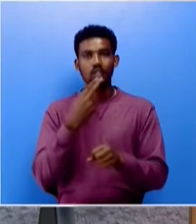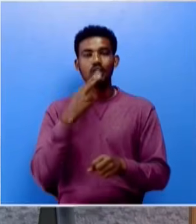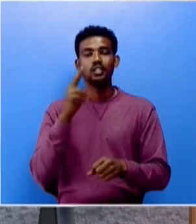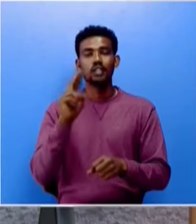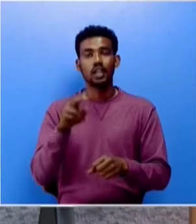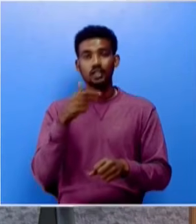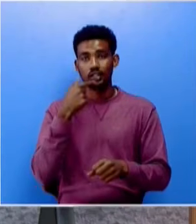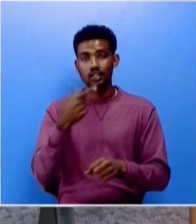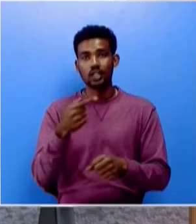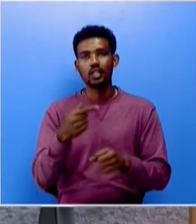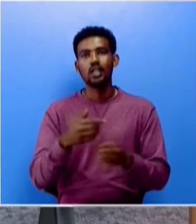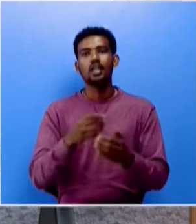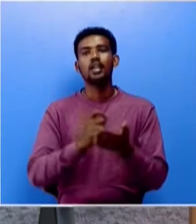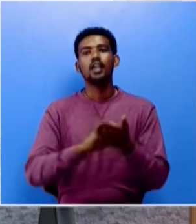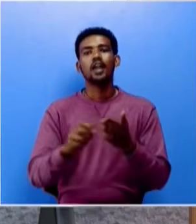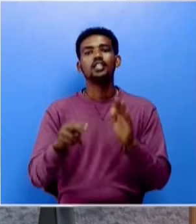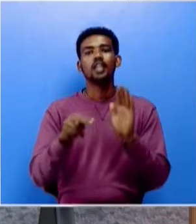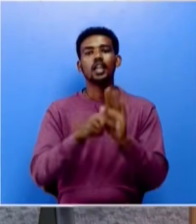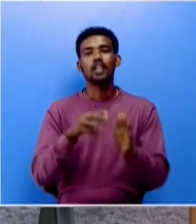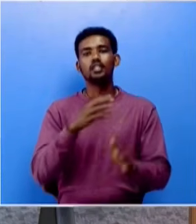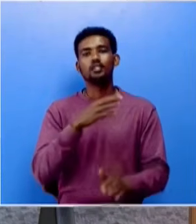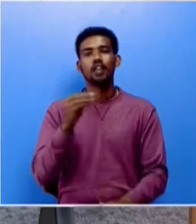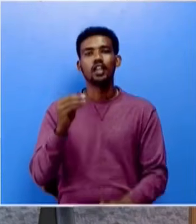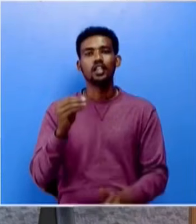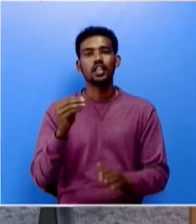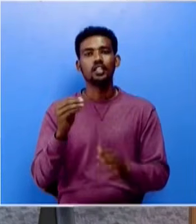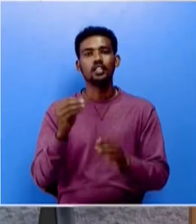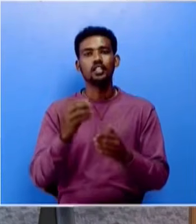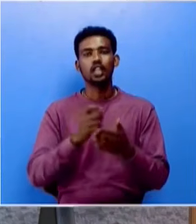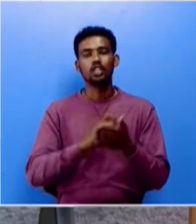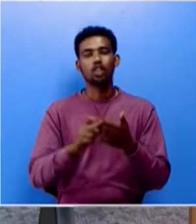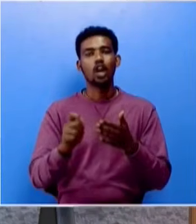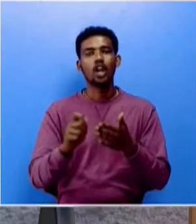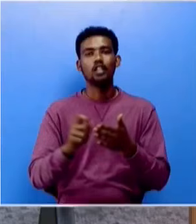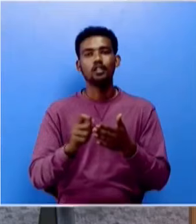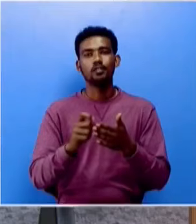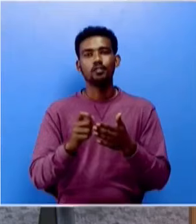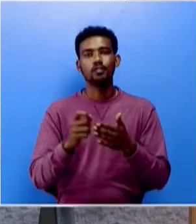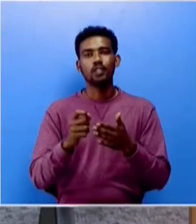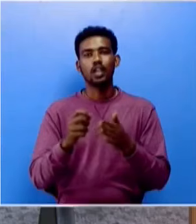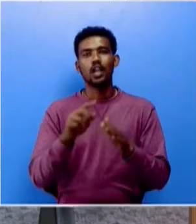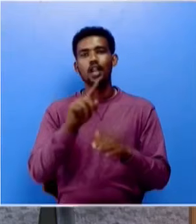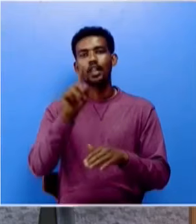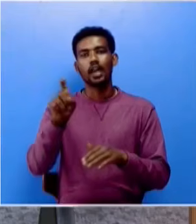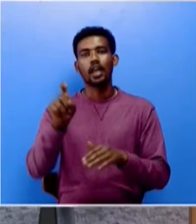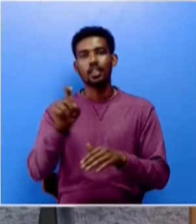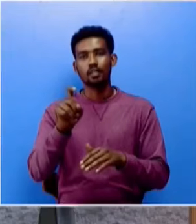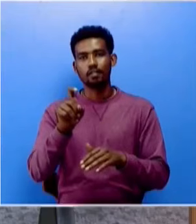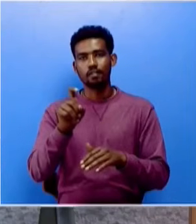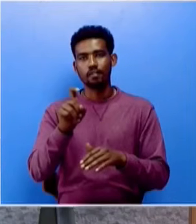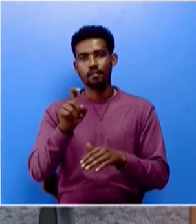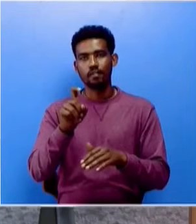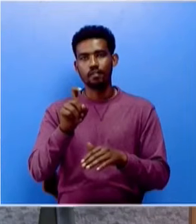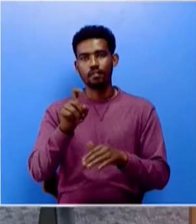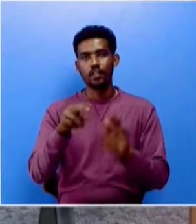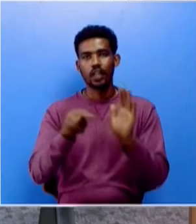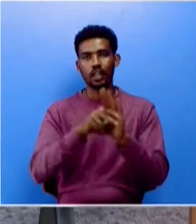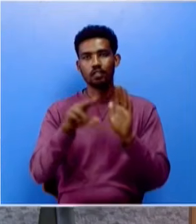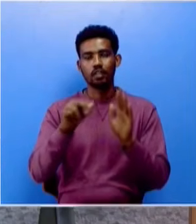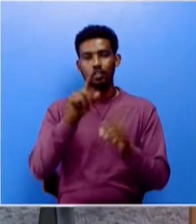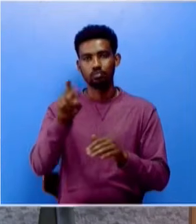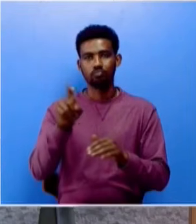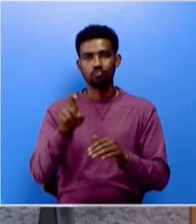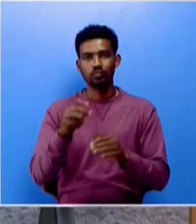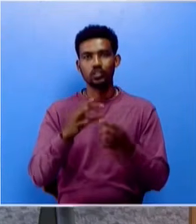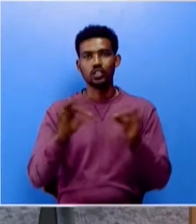is write the negative and the interrogative forms. Students' parents, please don't forget to help